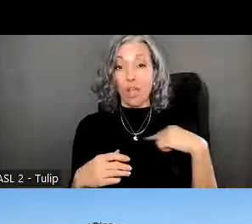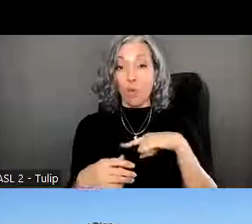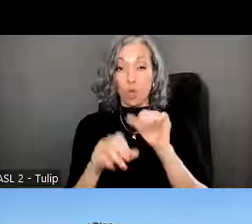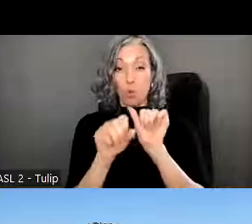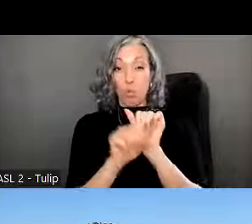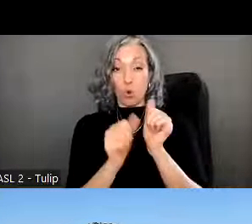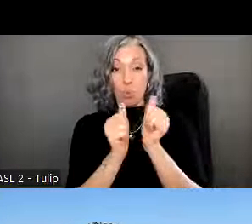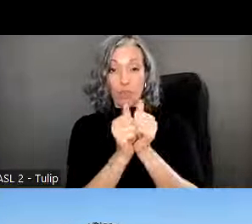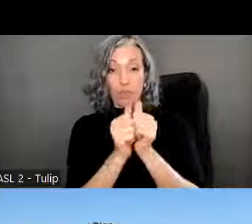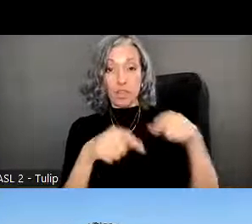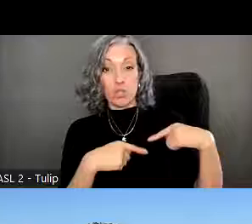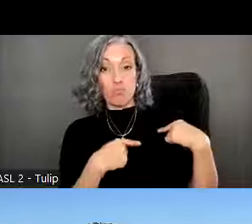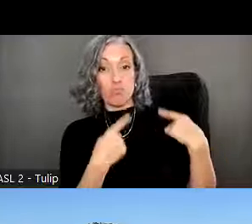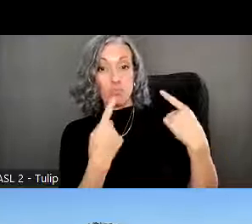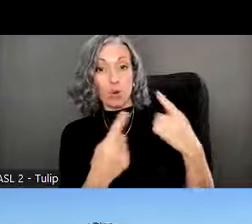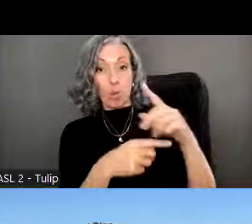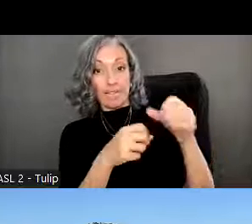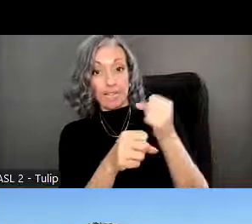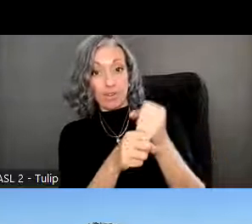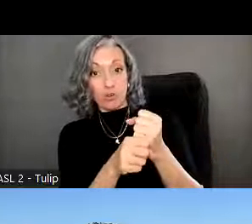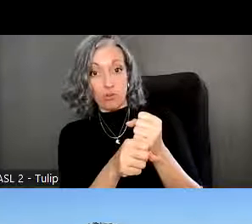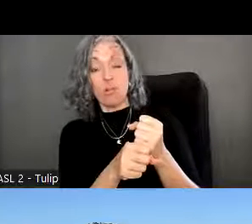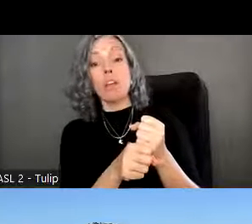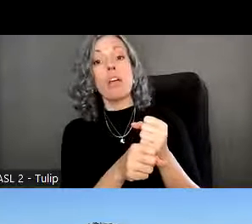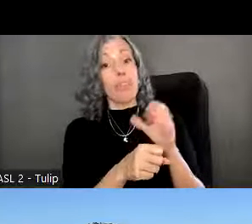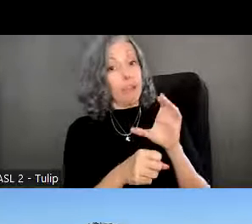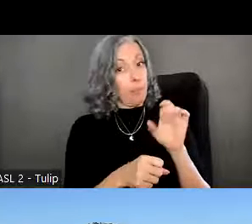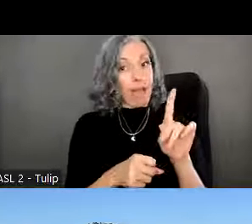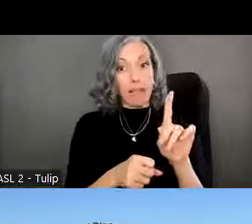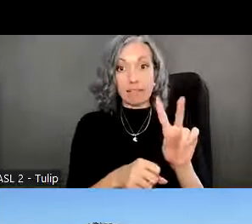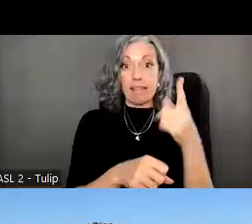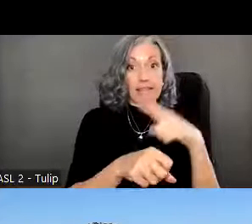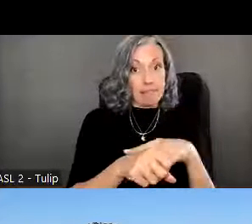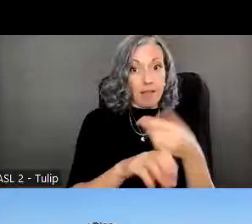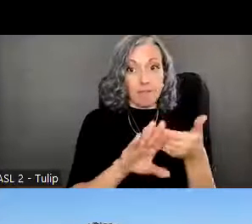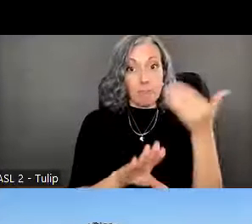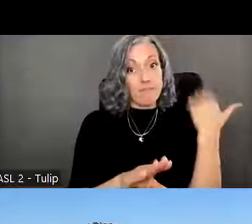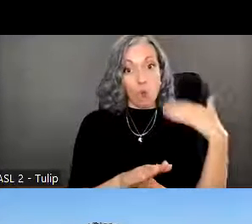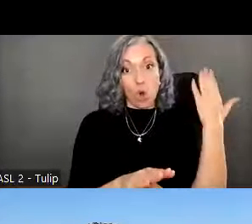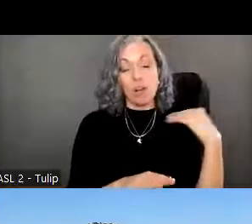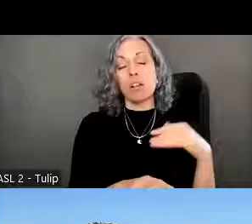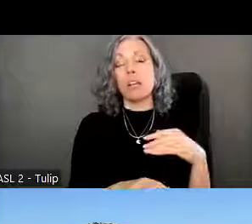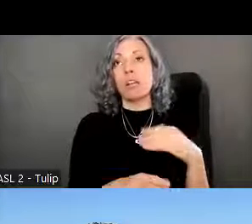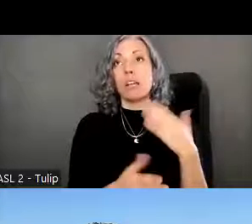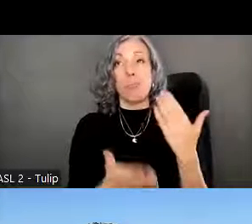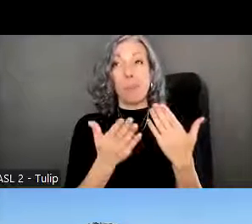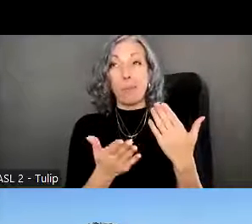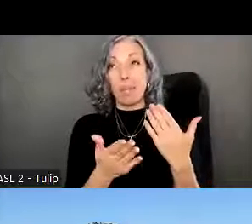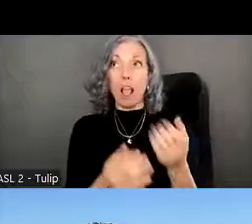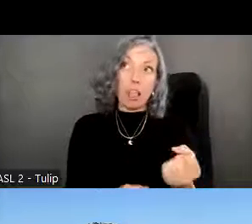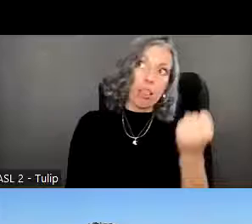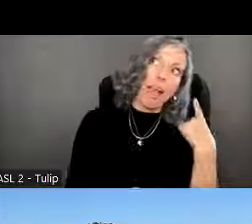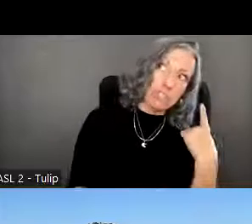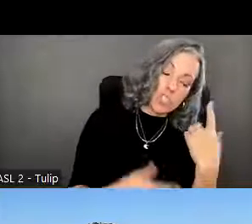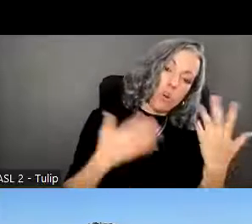with during the course of a year are actually returning clients from prior years. And that could be anywhere from last year's